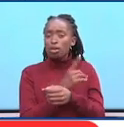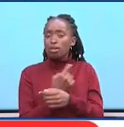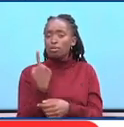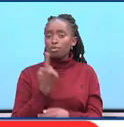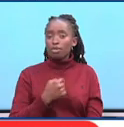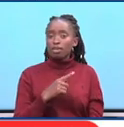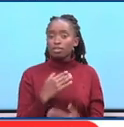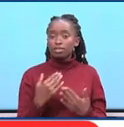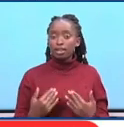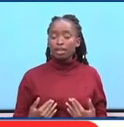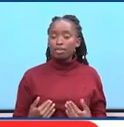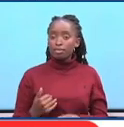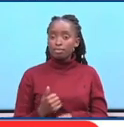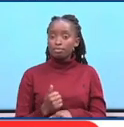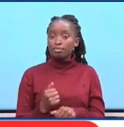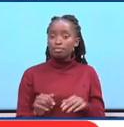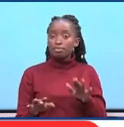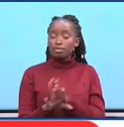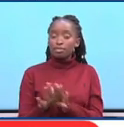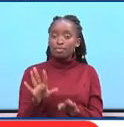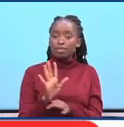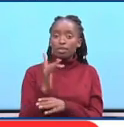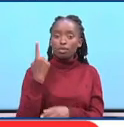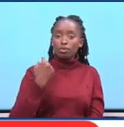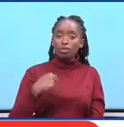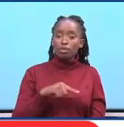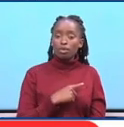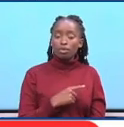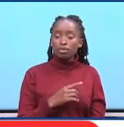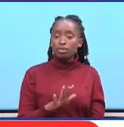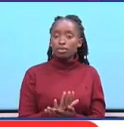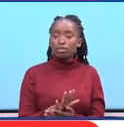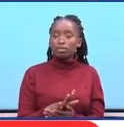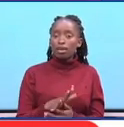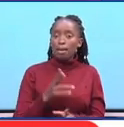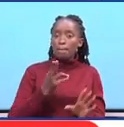is going to work everything perfectly for us and we're going to become the champions for the National League.